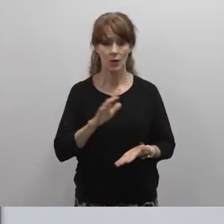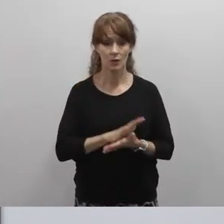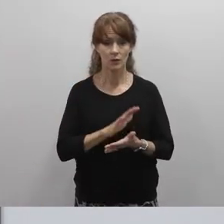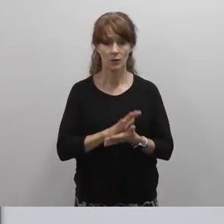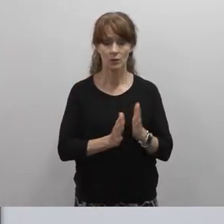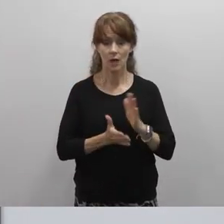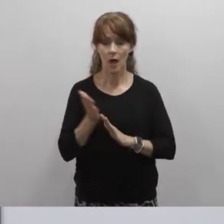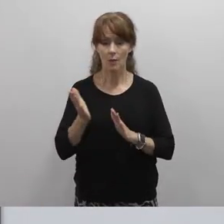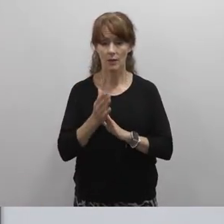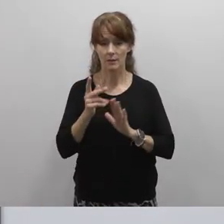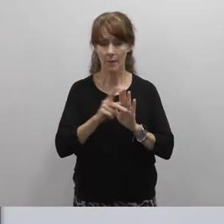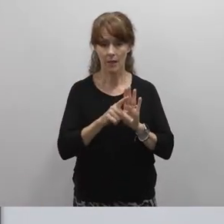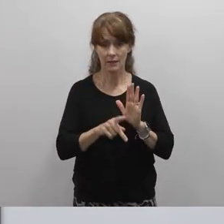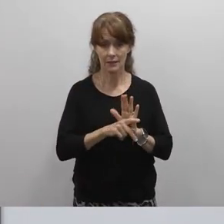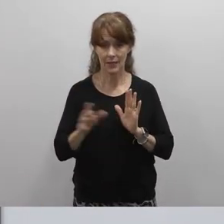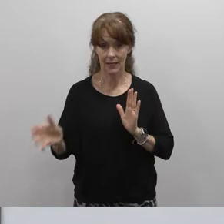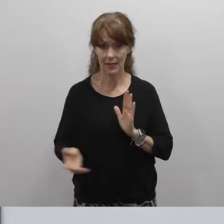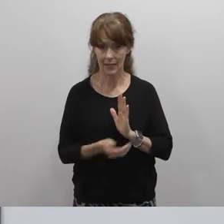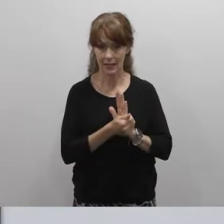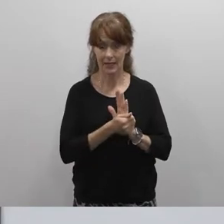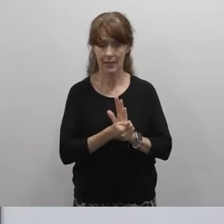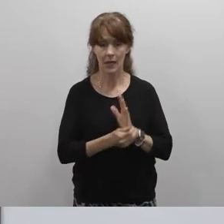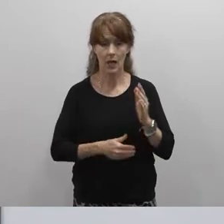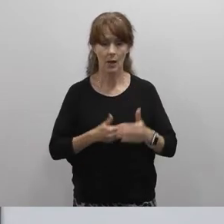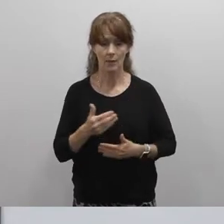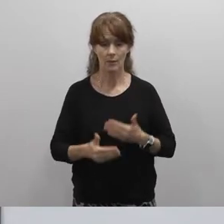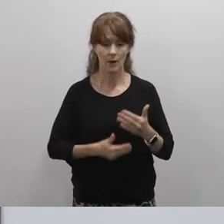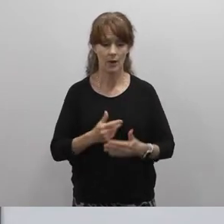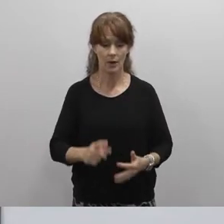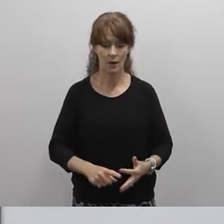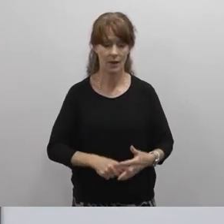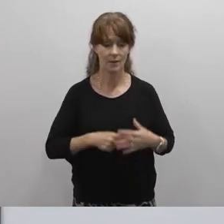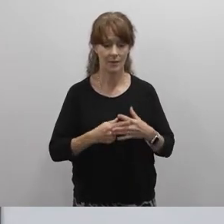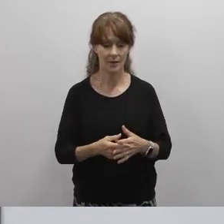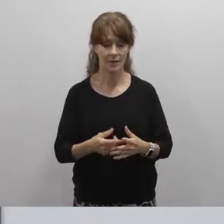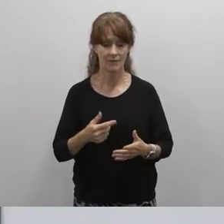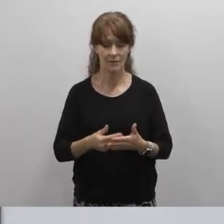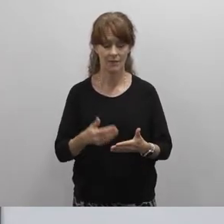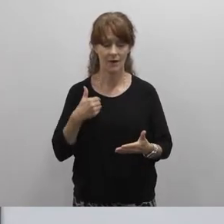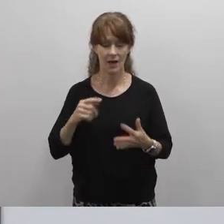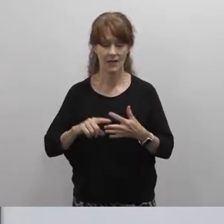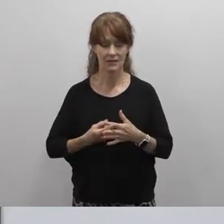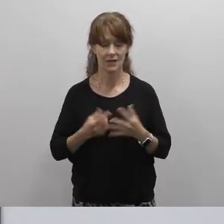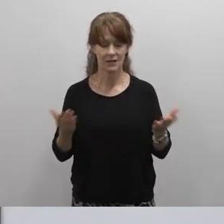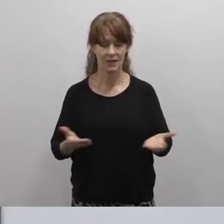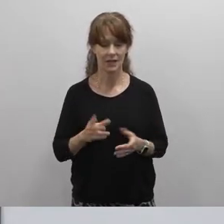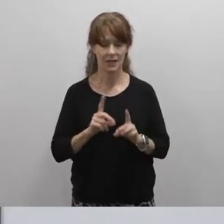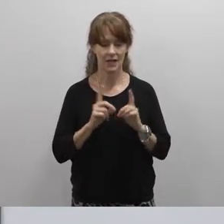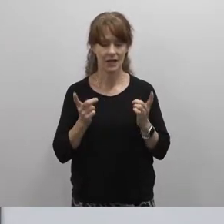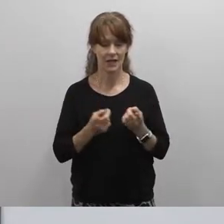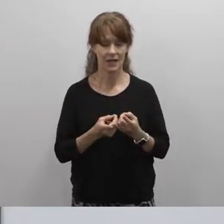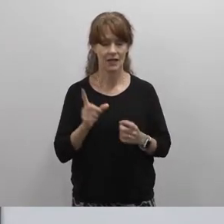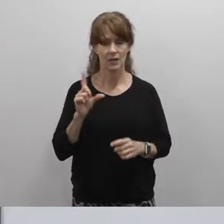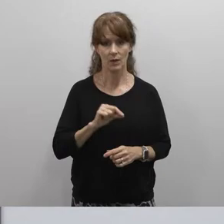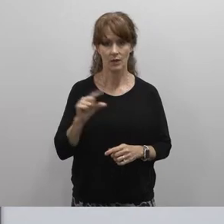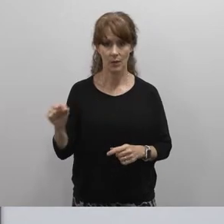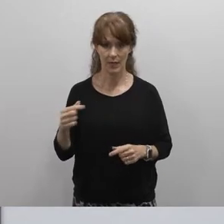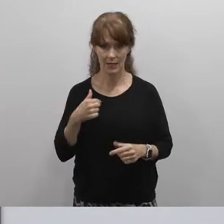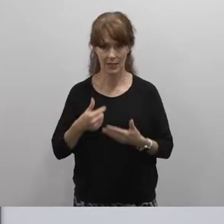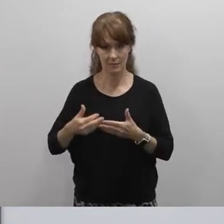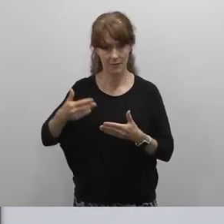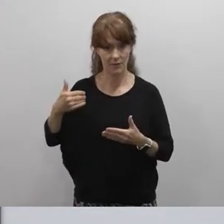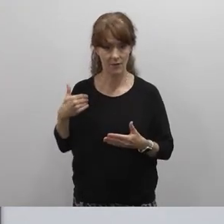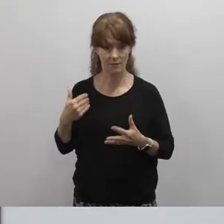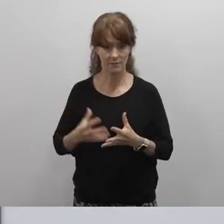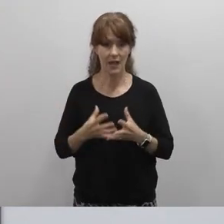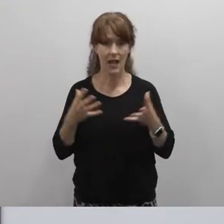policy. This was a process that began before I started at the district in 2020. And when we say